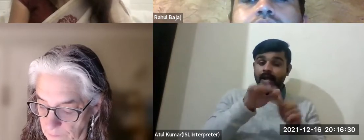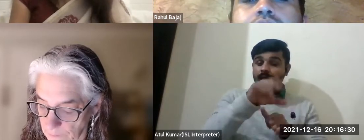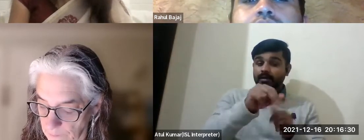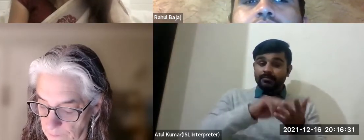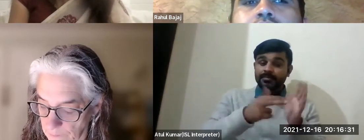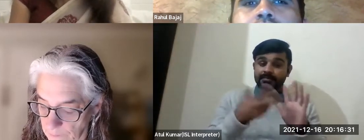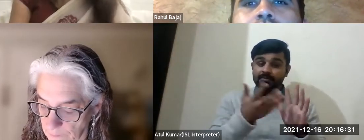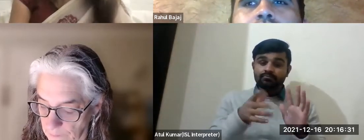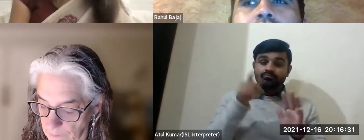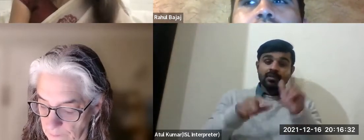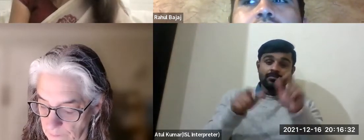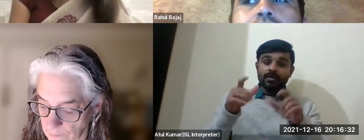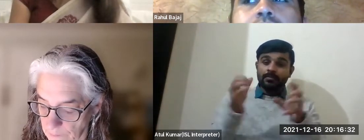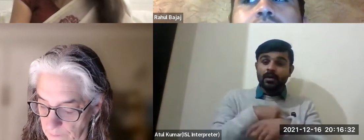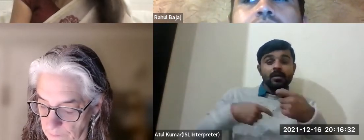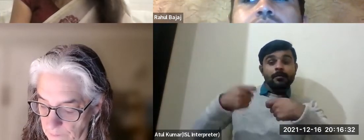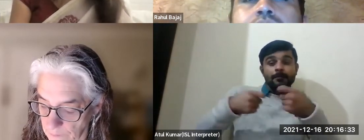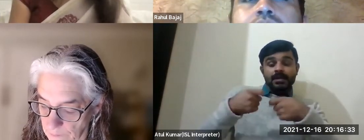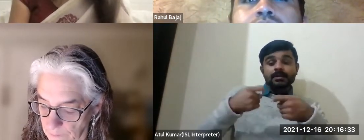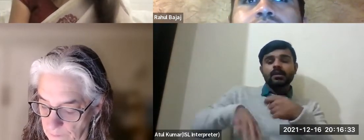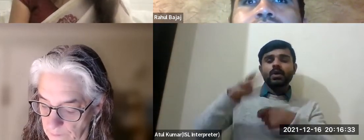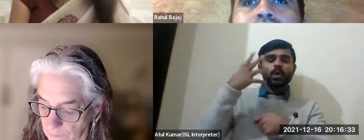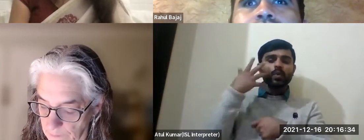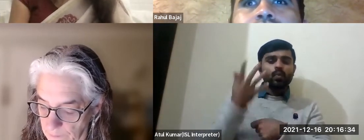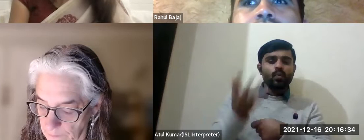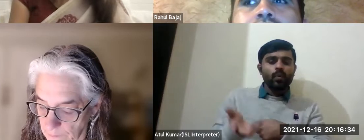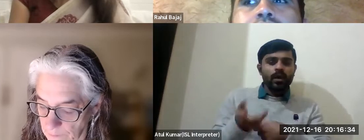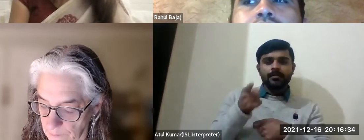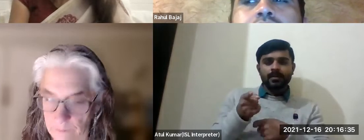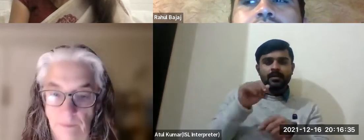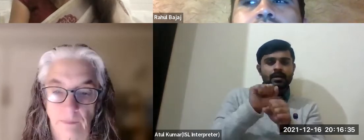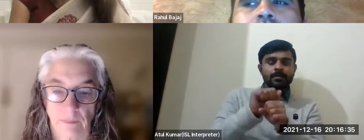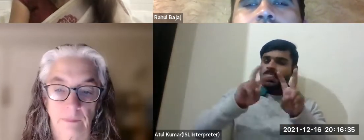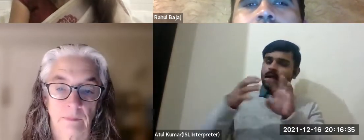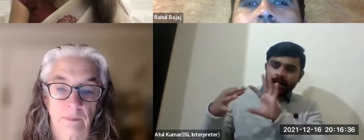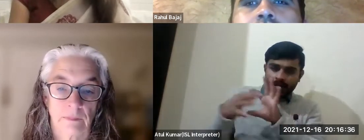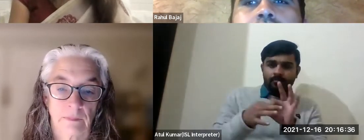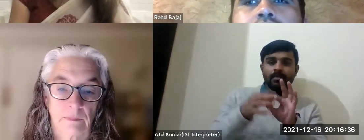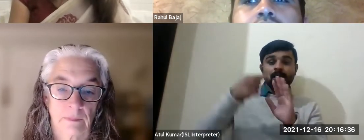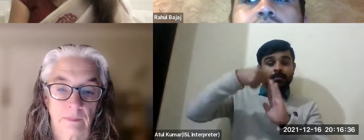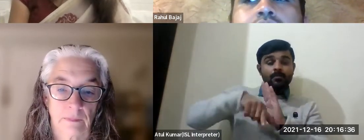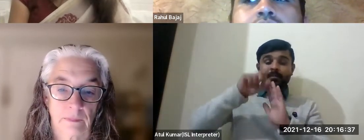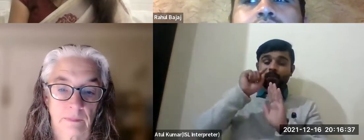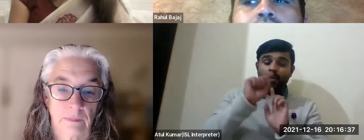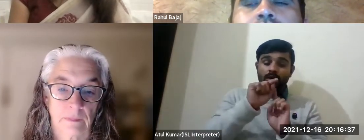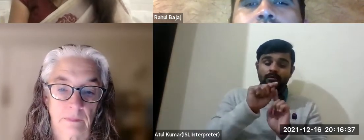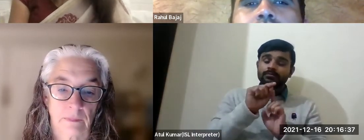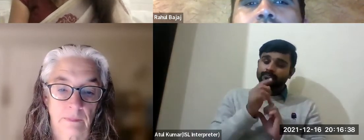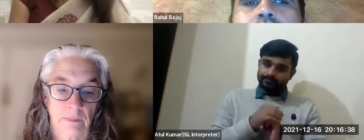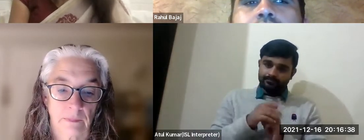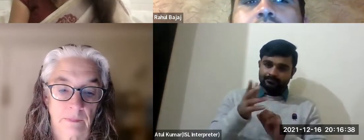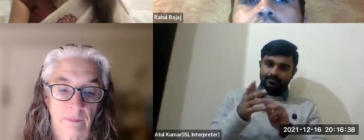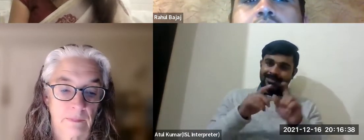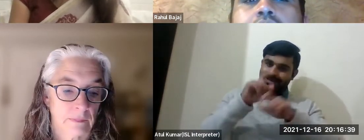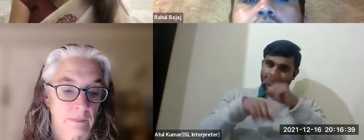in understanding the business case of why should we work on this, because beyond a point,